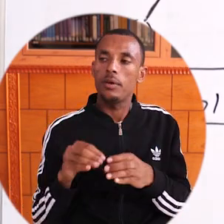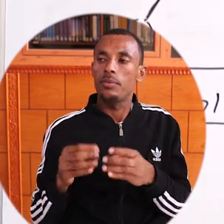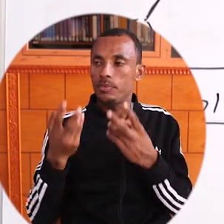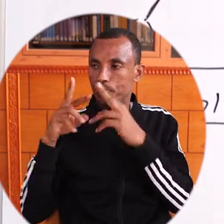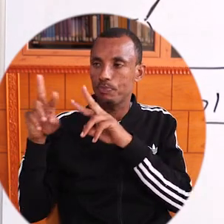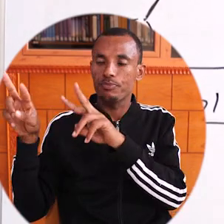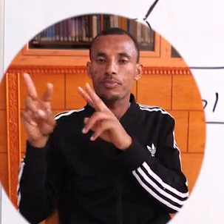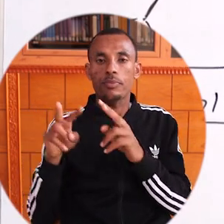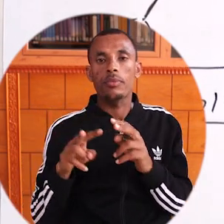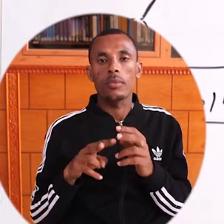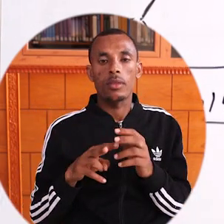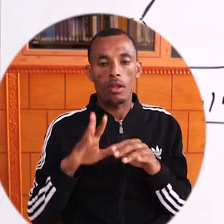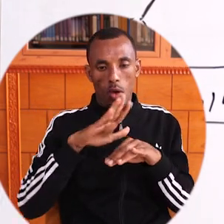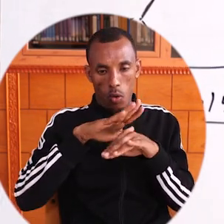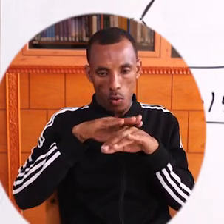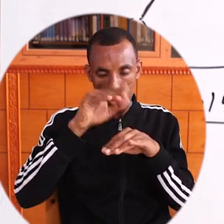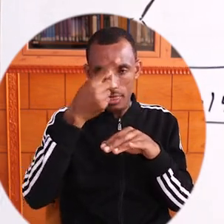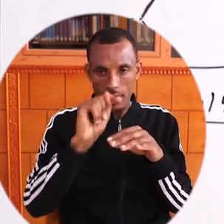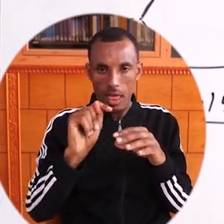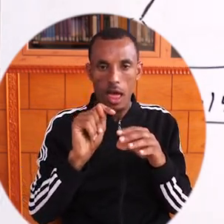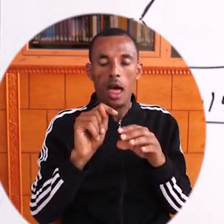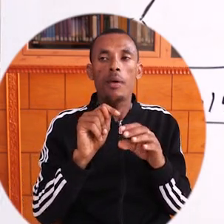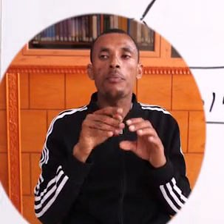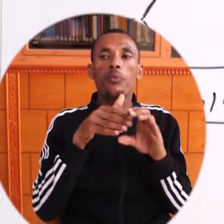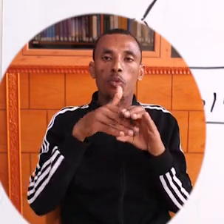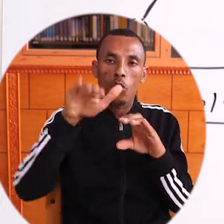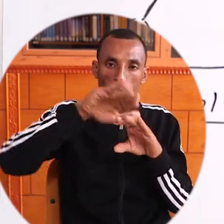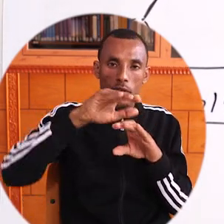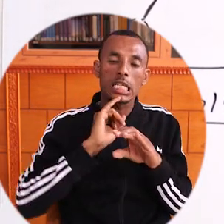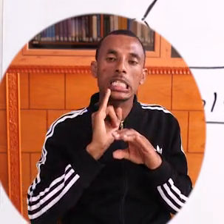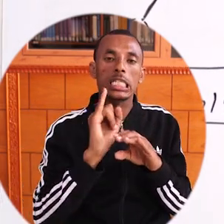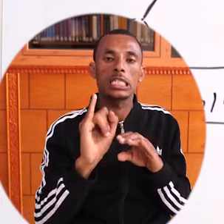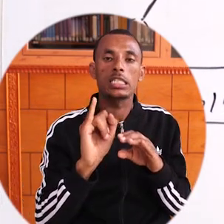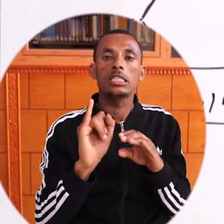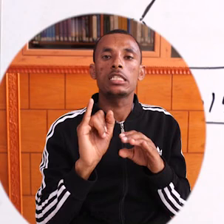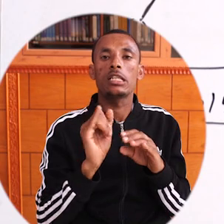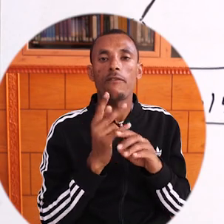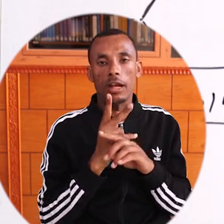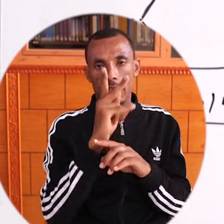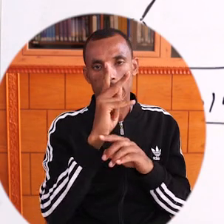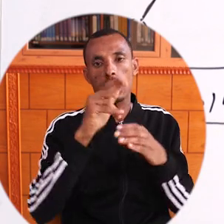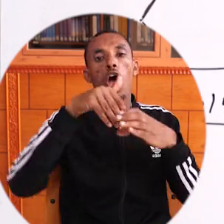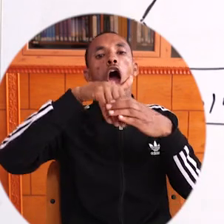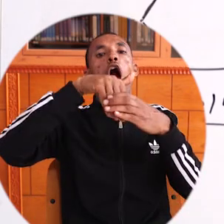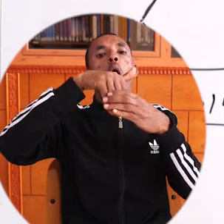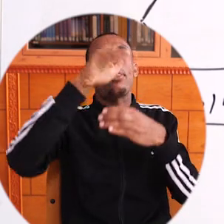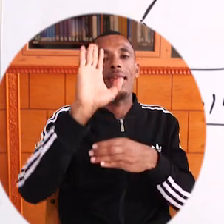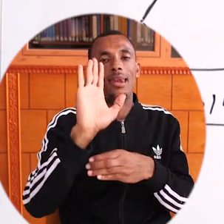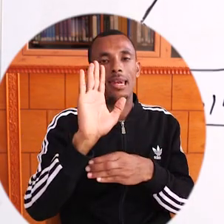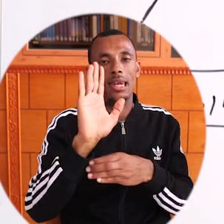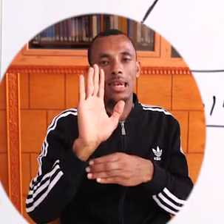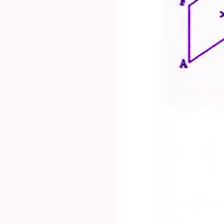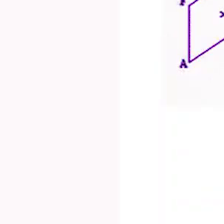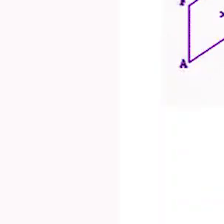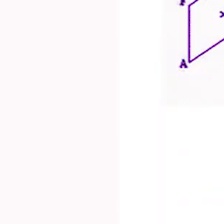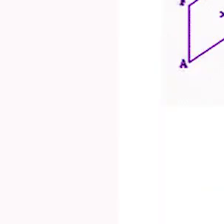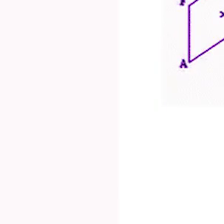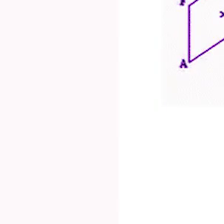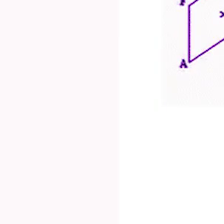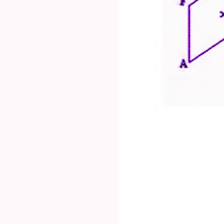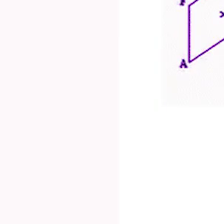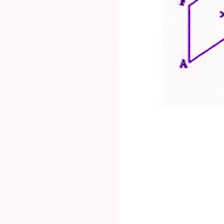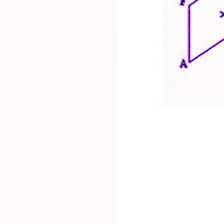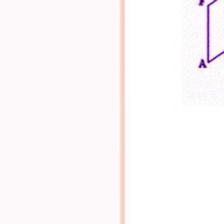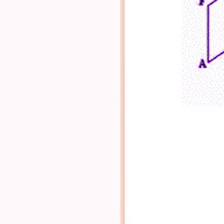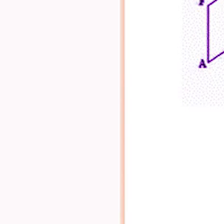Or in on the convex polygon, all the vertex is outward. In the concave polygon, either